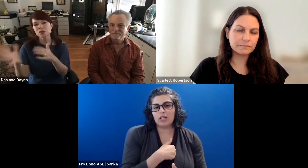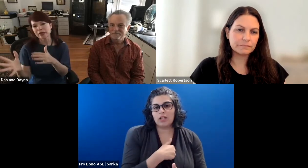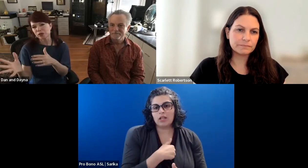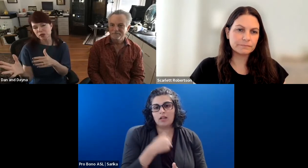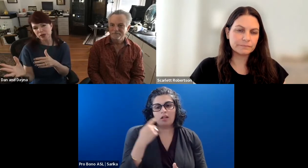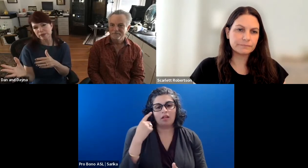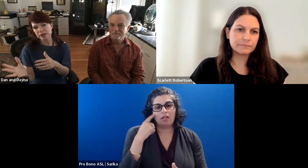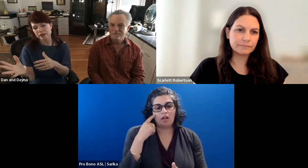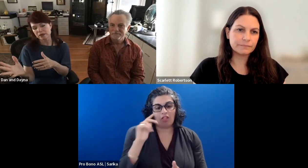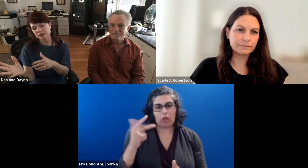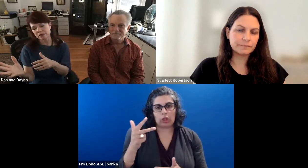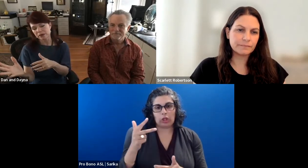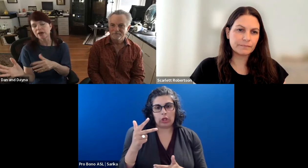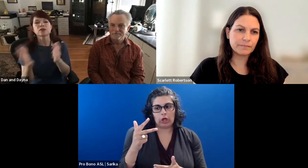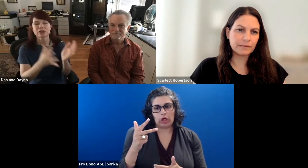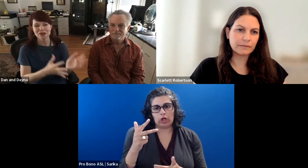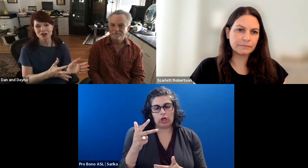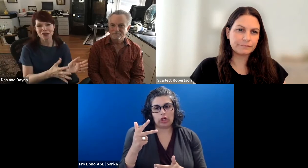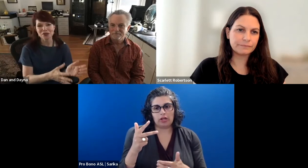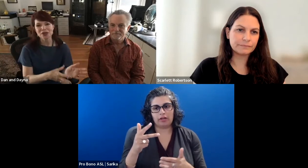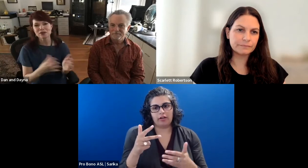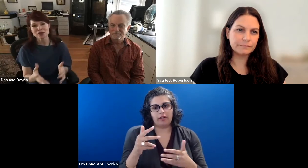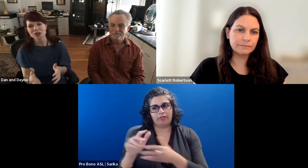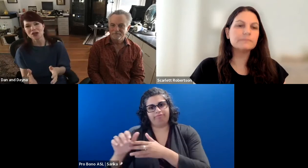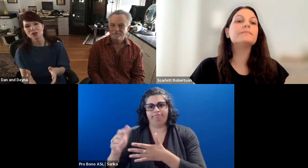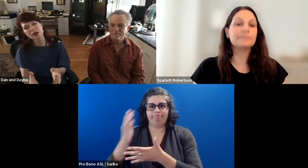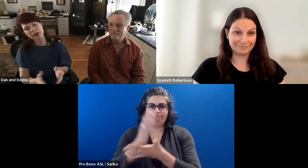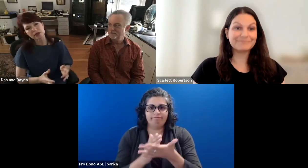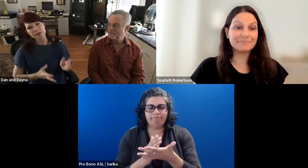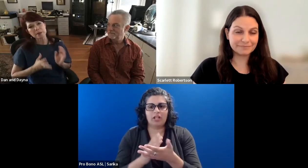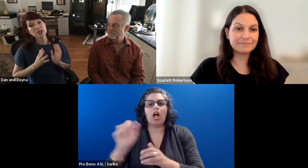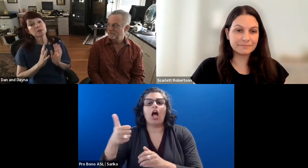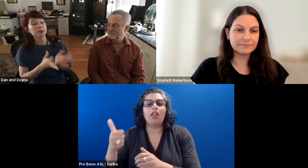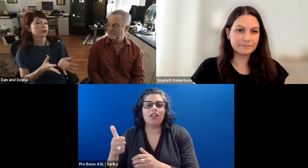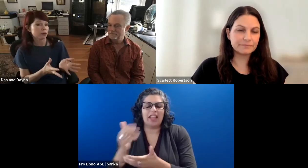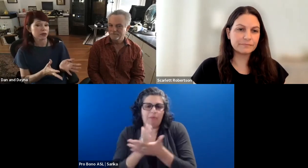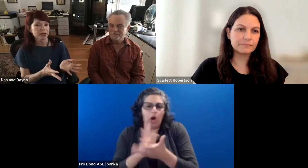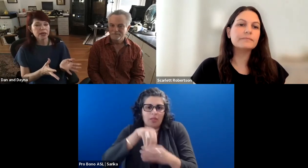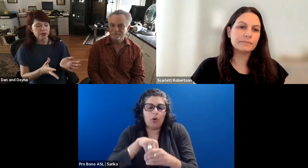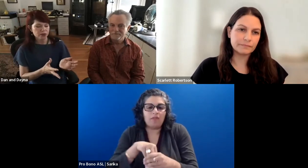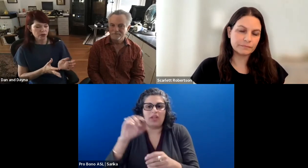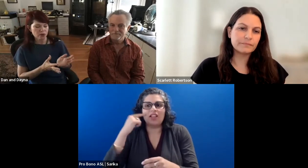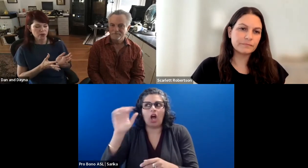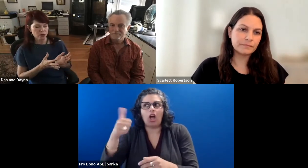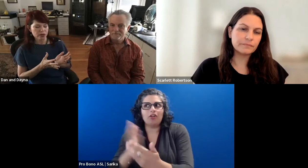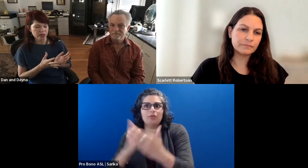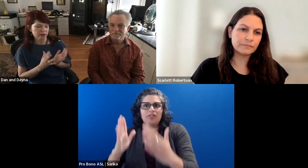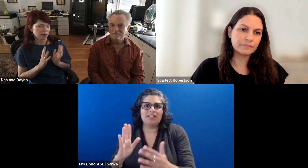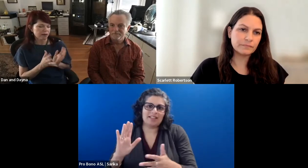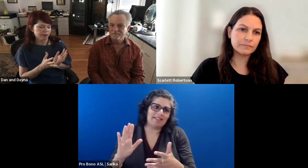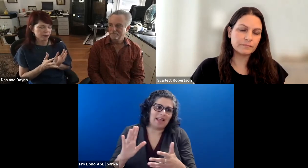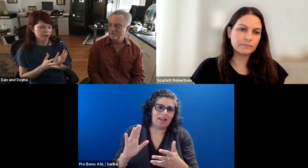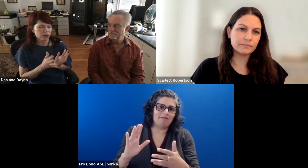third strand, which was going to be the other singer-songwriters who covered the song, we thought that was going to be a much bigger part. So when we